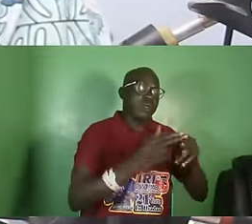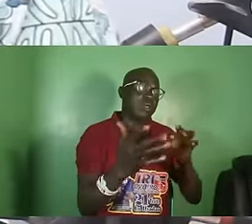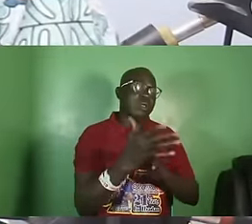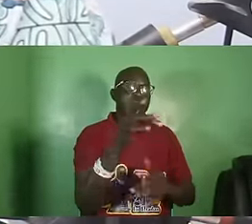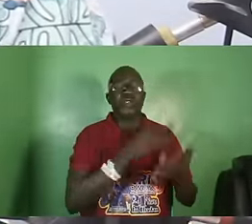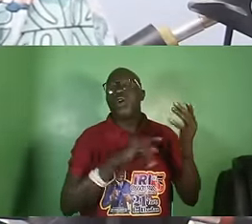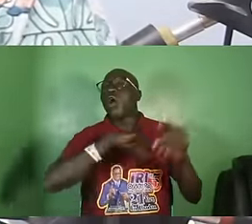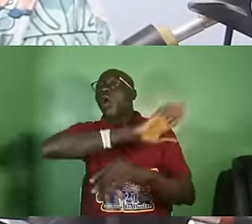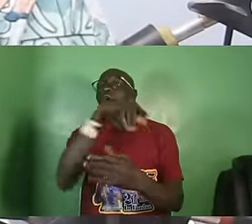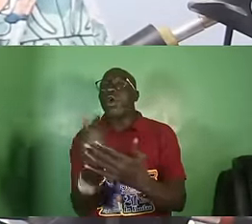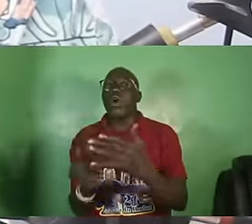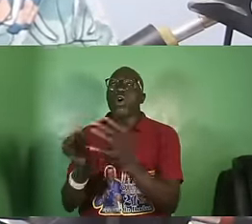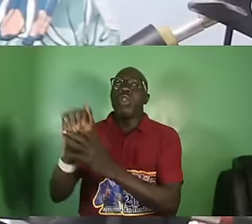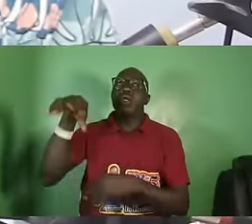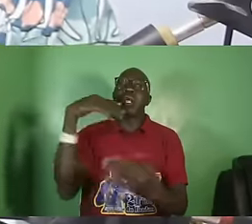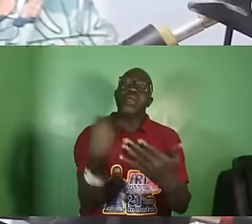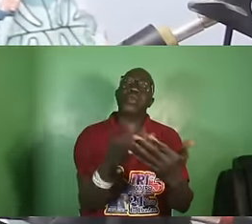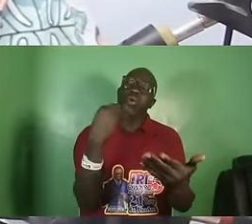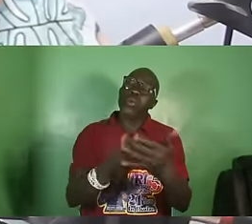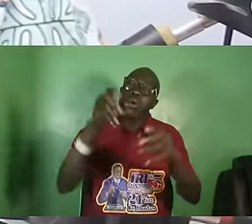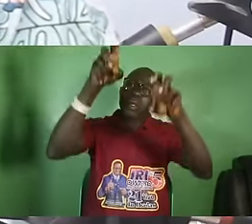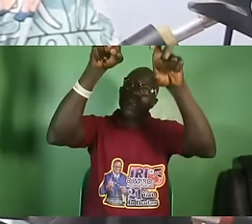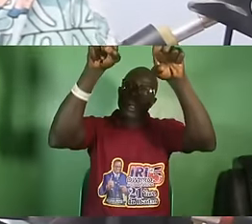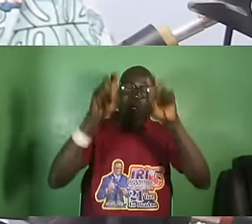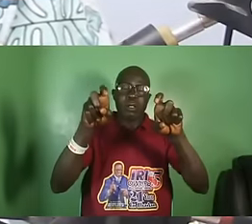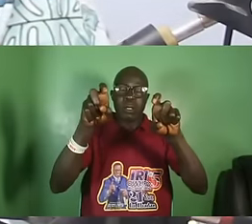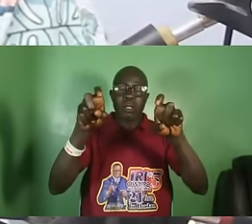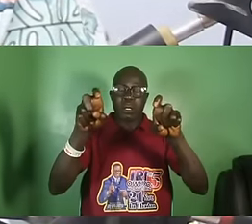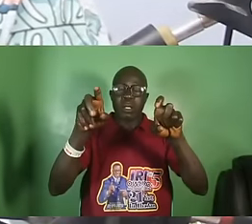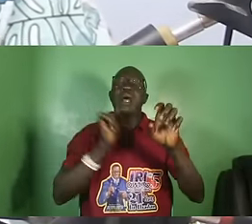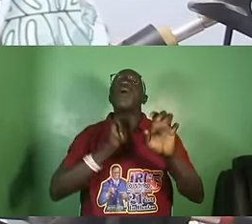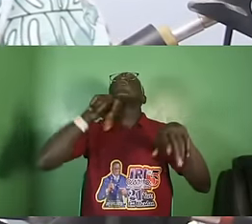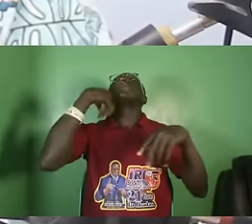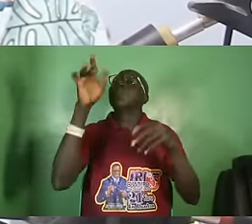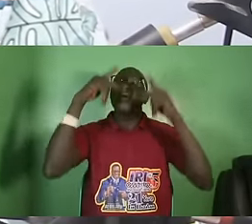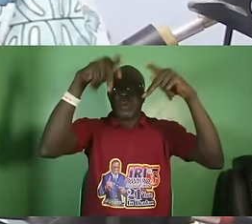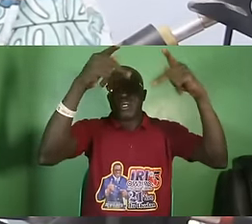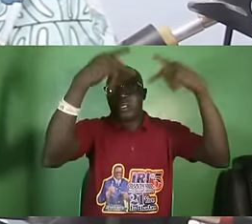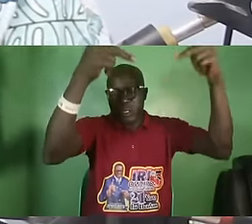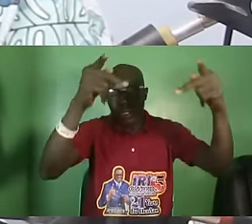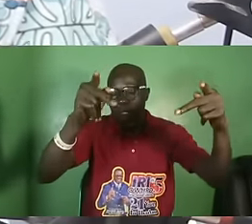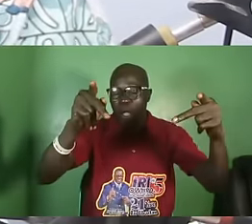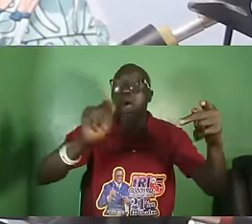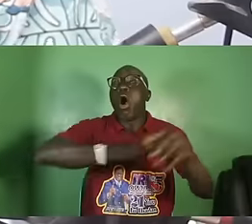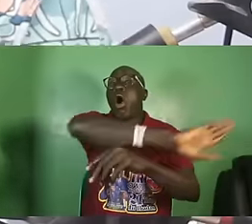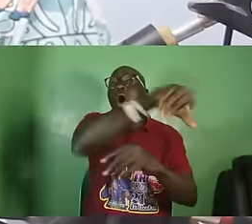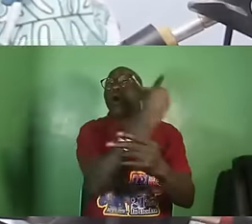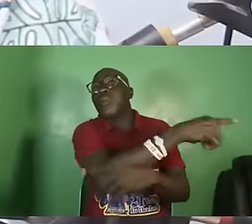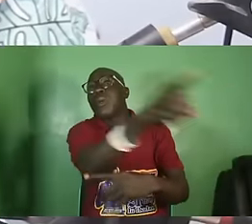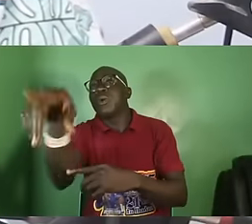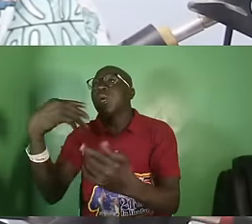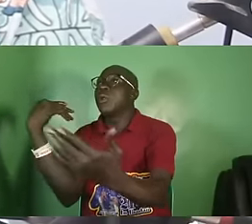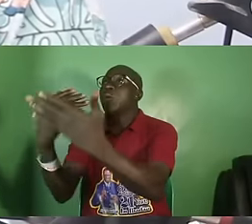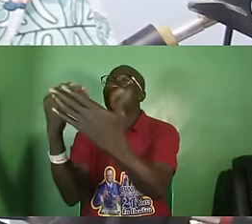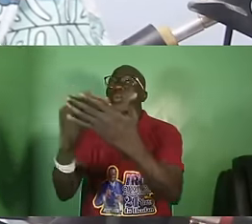Jesus. Gbogbo eyi ti owo yin hang. All of it that your money is hanging. Mo ba so tell me. I want to prophesy. Gbogbo eyi ti owo yin hang. All of it that